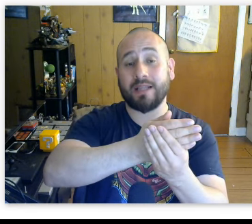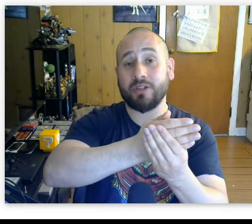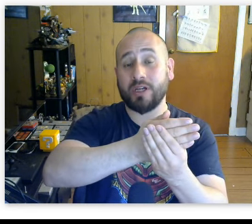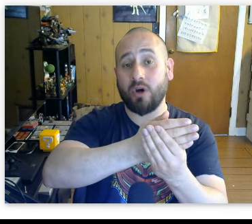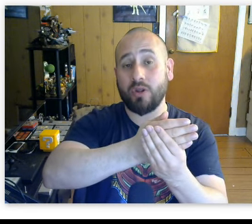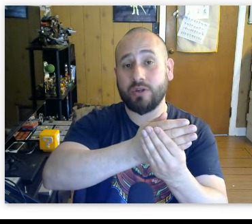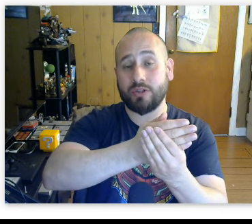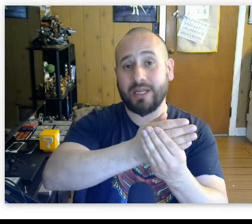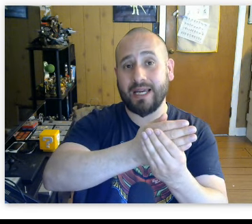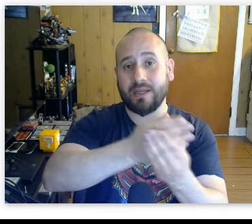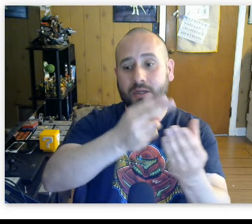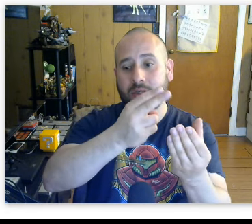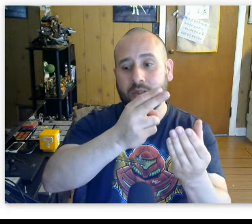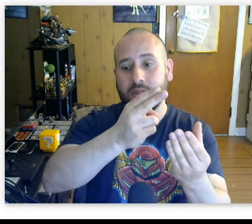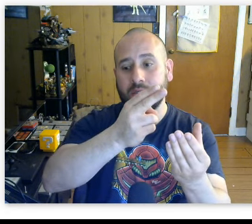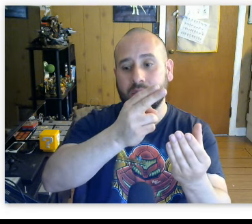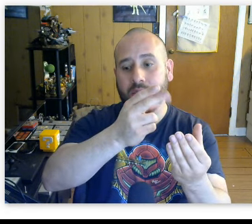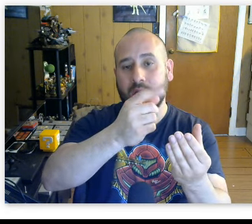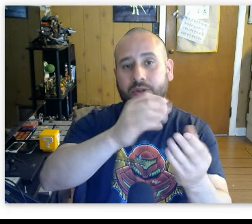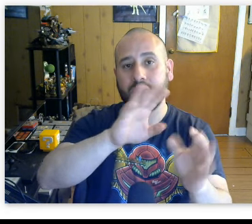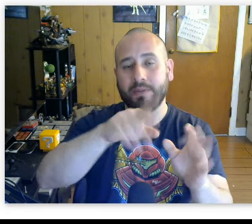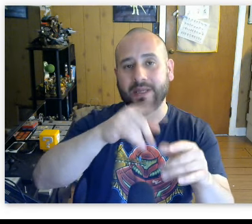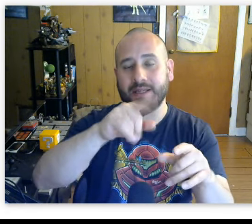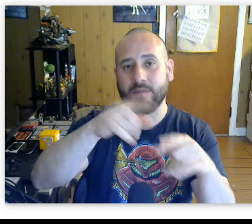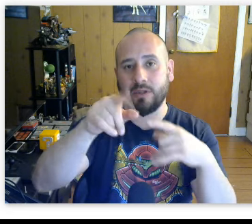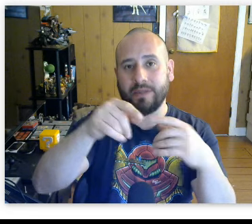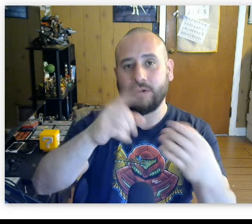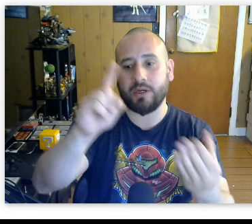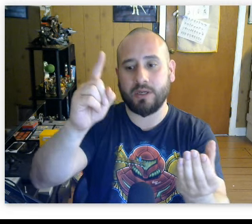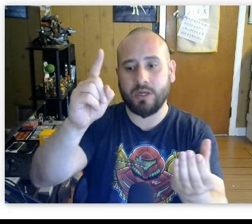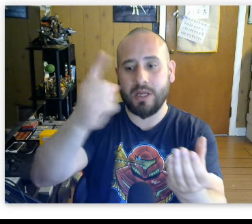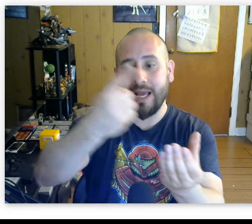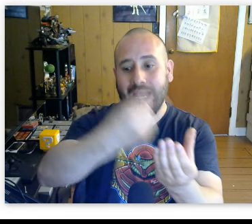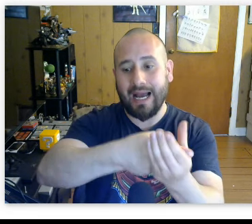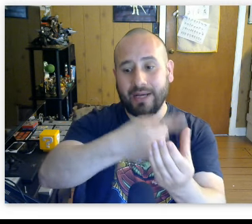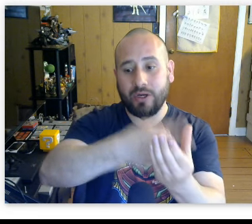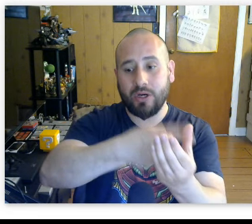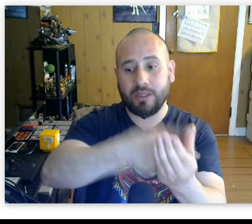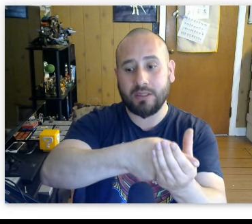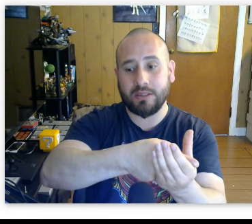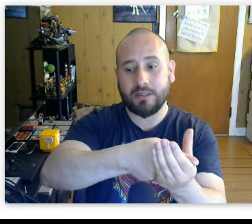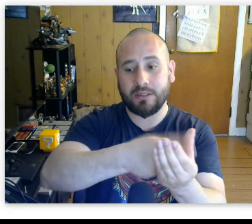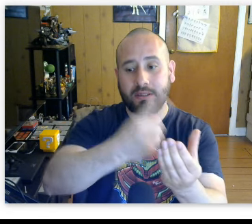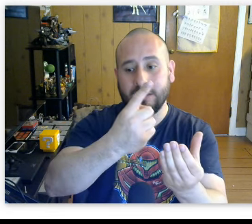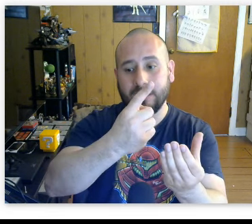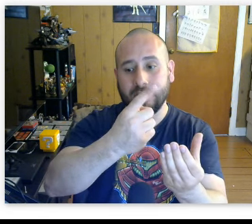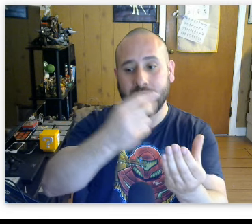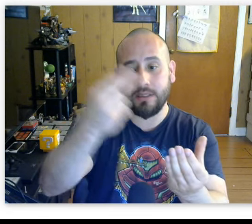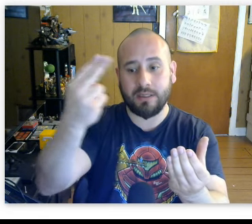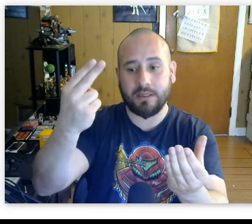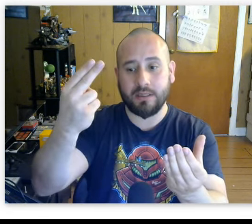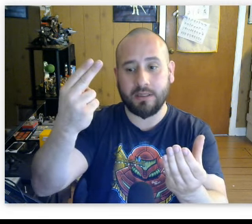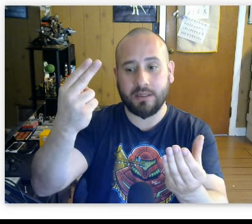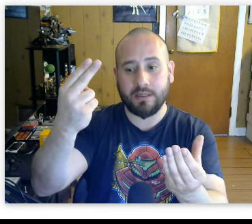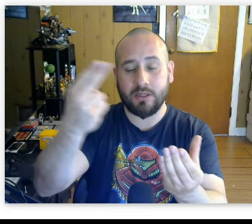right. Let's look at all those three together. I'll do them in like small to big order. Hot dog,